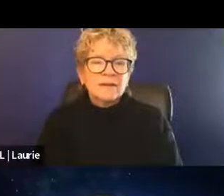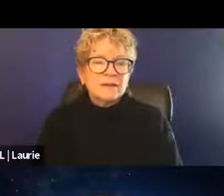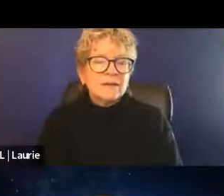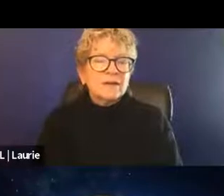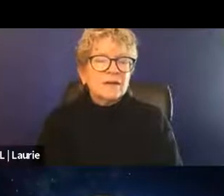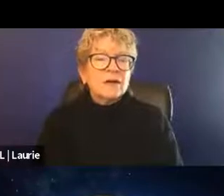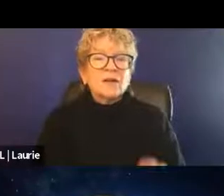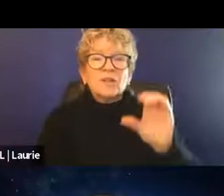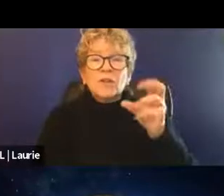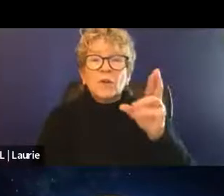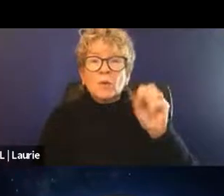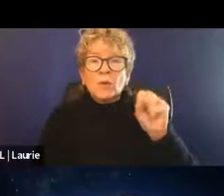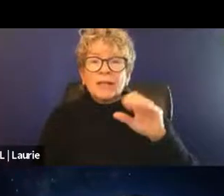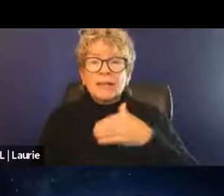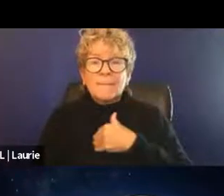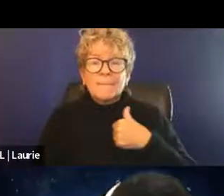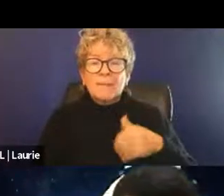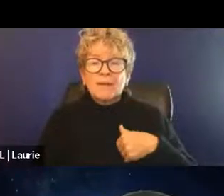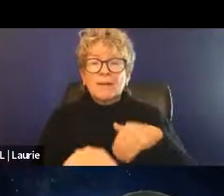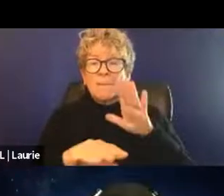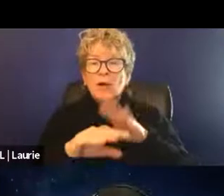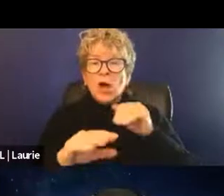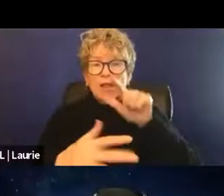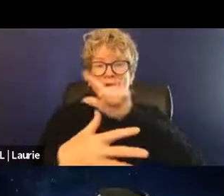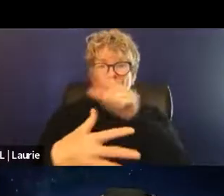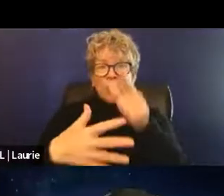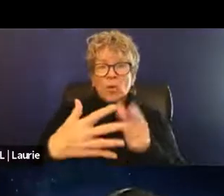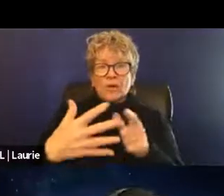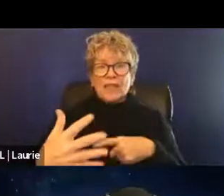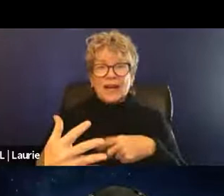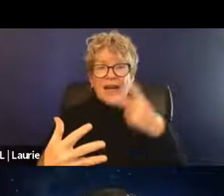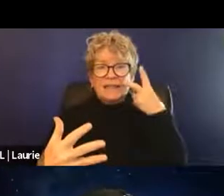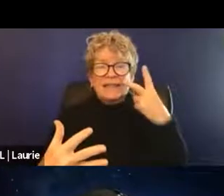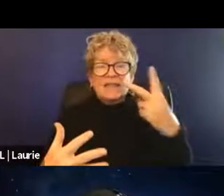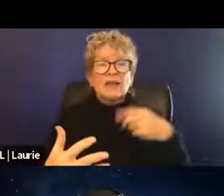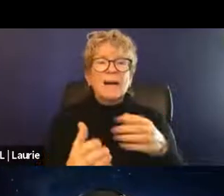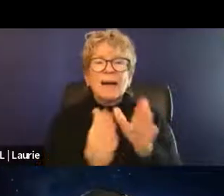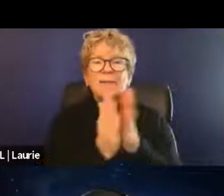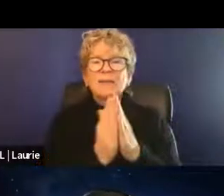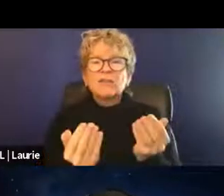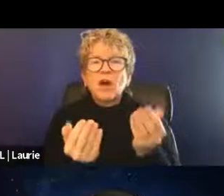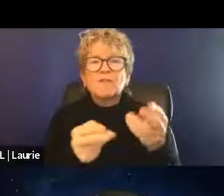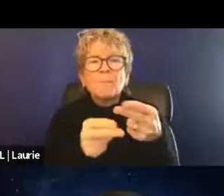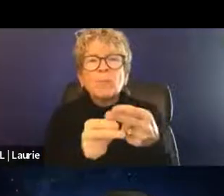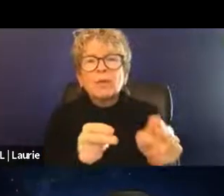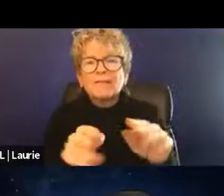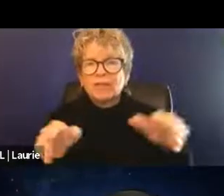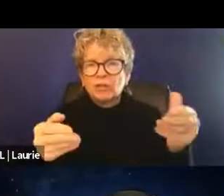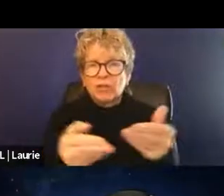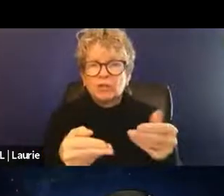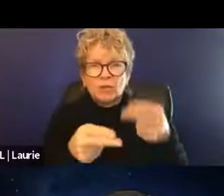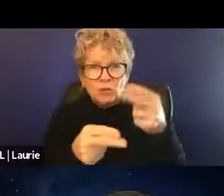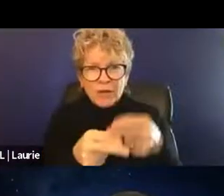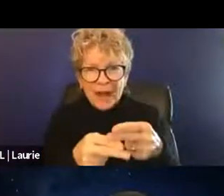your cameras, I'm going to call on you in the order I'm seeing you on my screen. And I'm just going to ask you to offer a very brief introduction, your